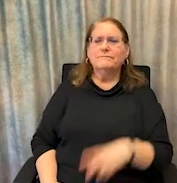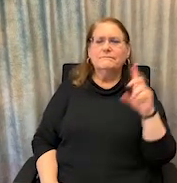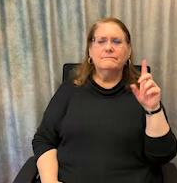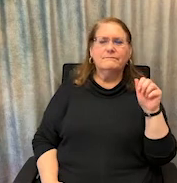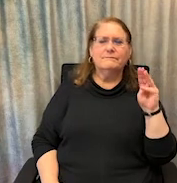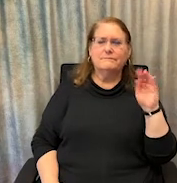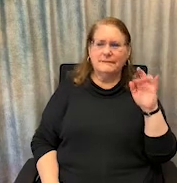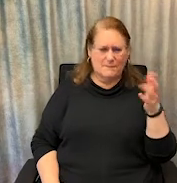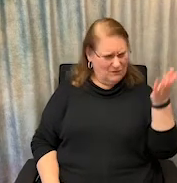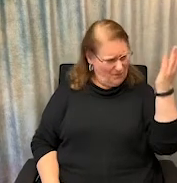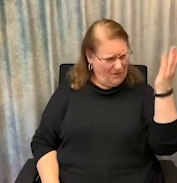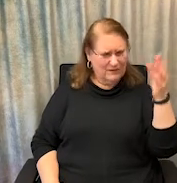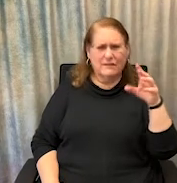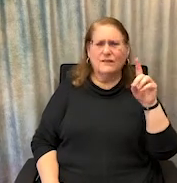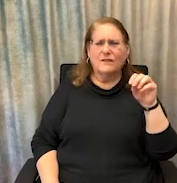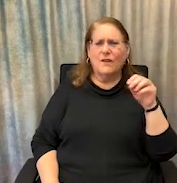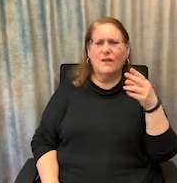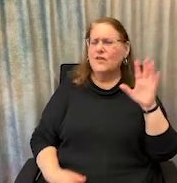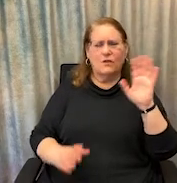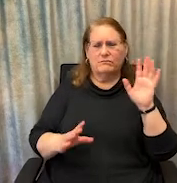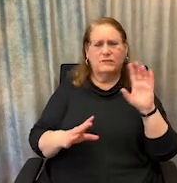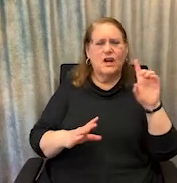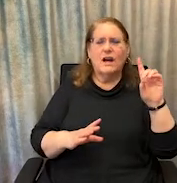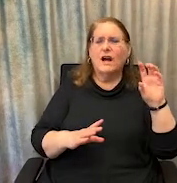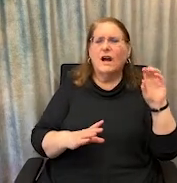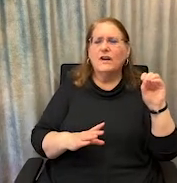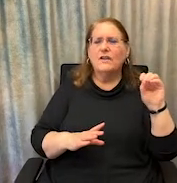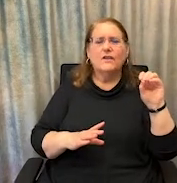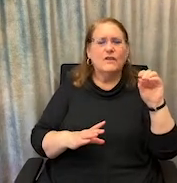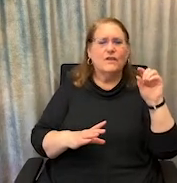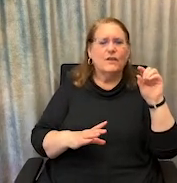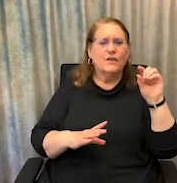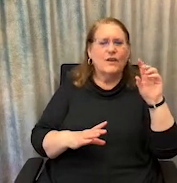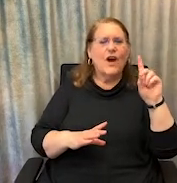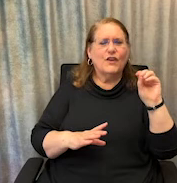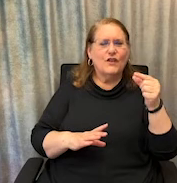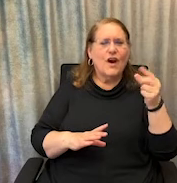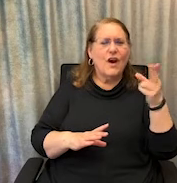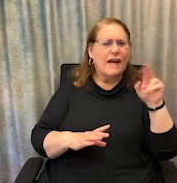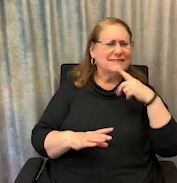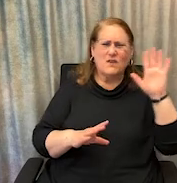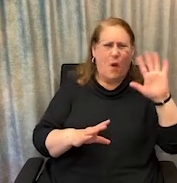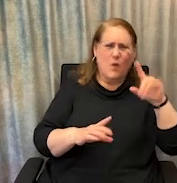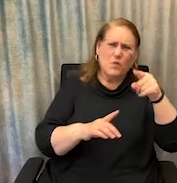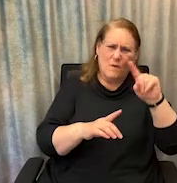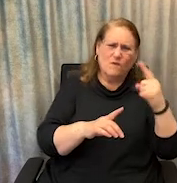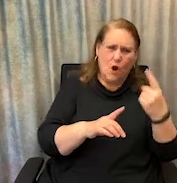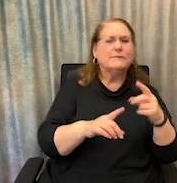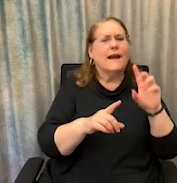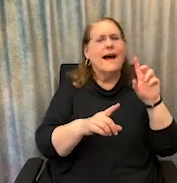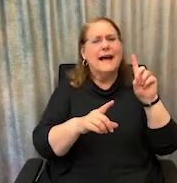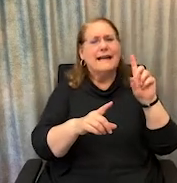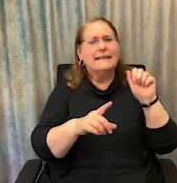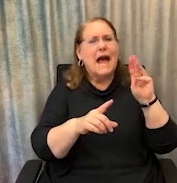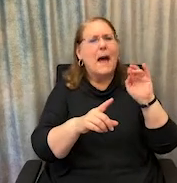For me, Dohan? No, it's all good. Mm-hmm. After you. There's